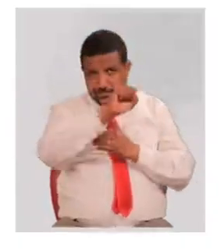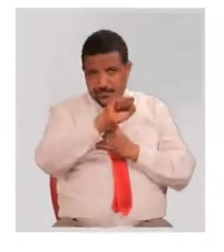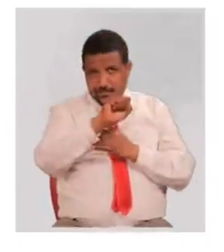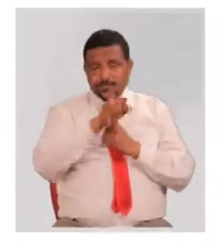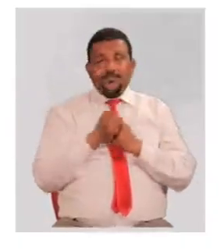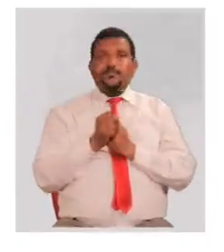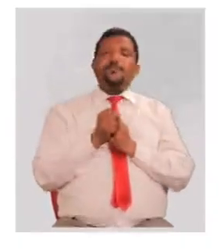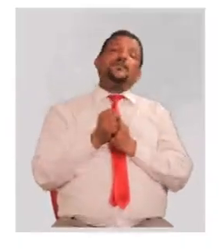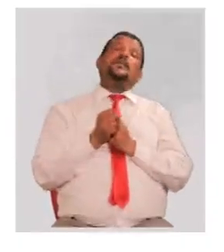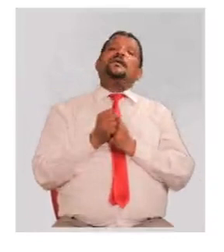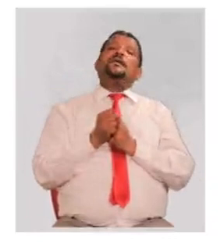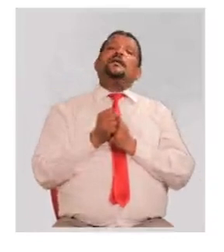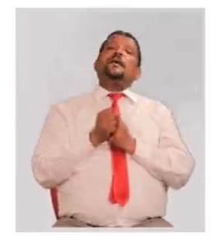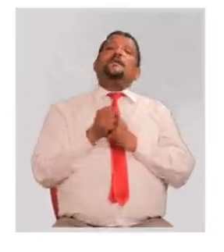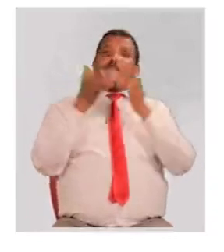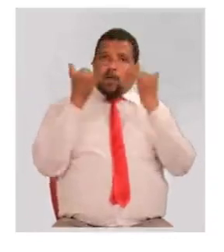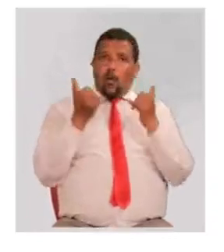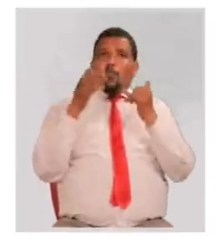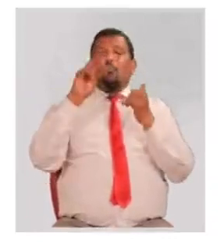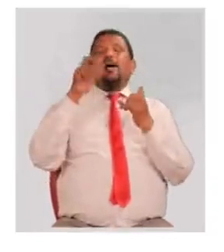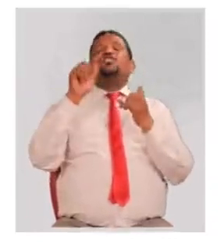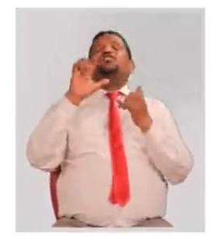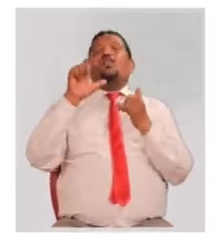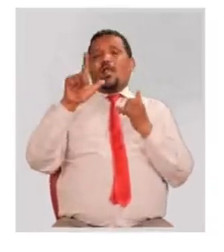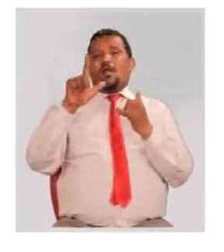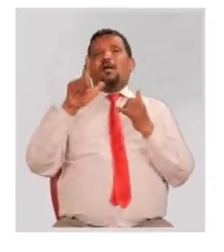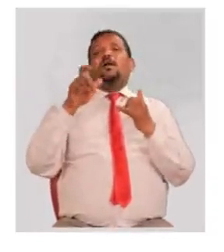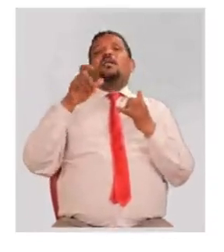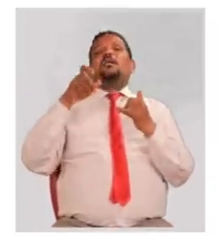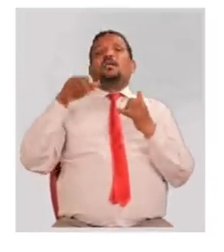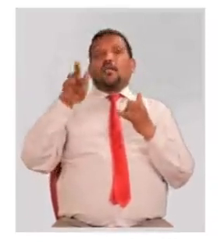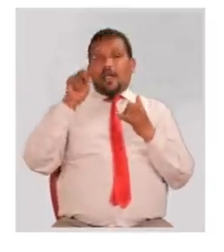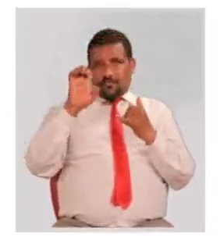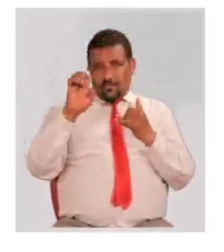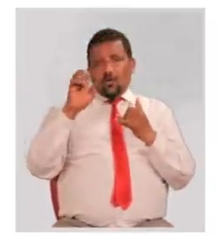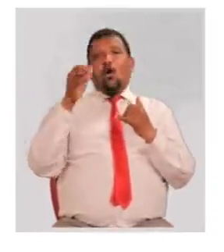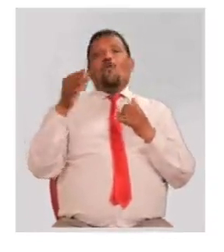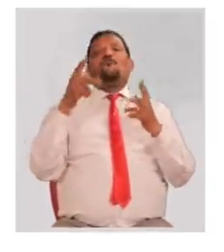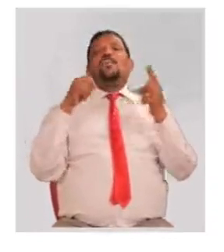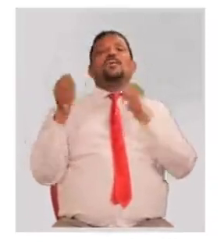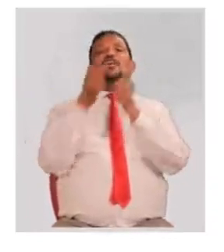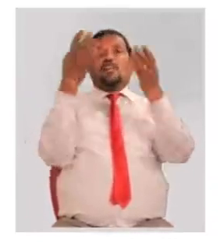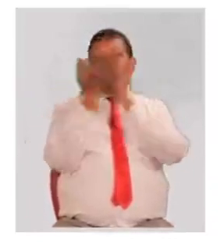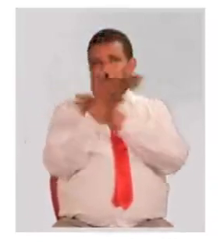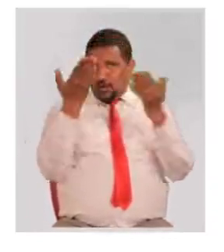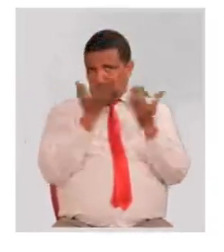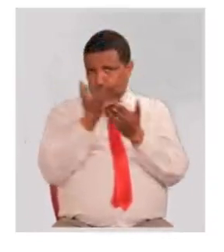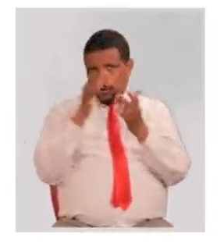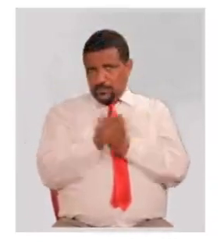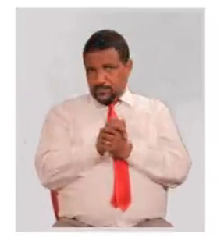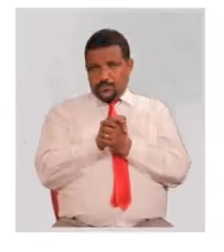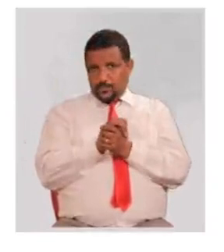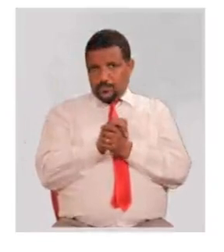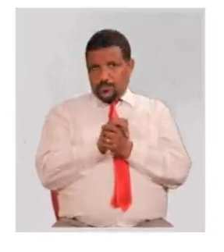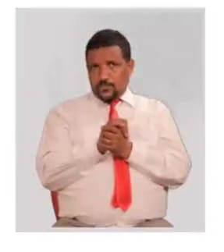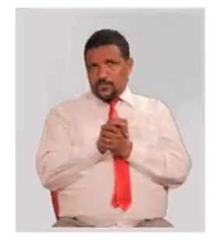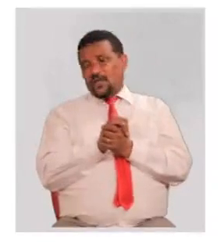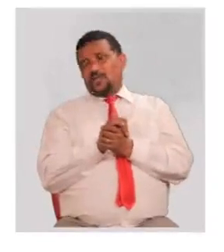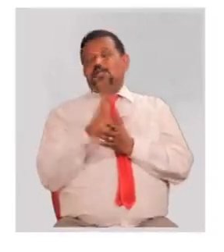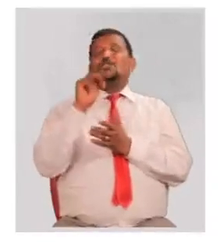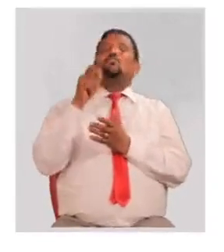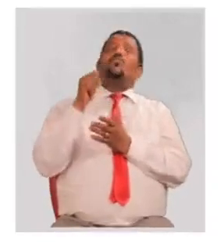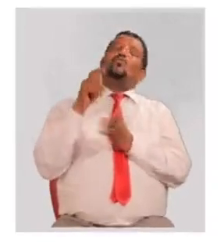the marginal rate of technical substitution. In the model